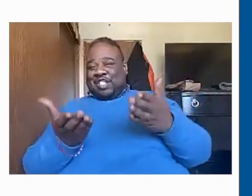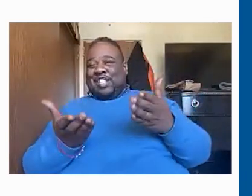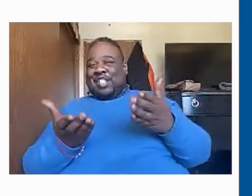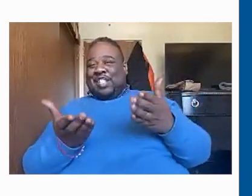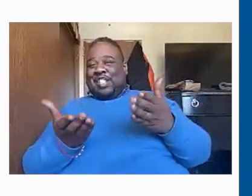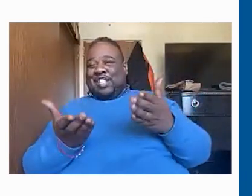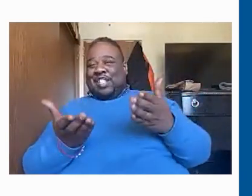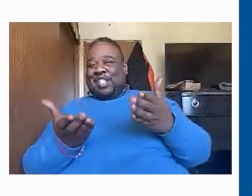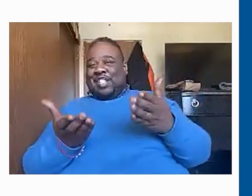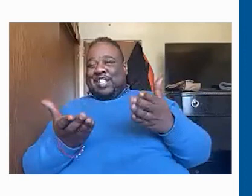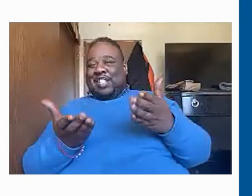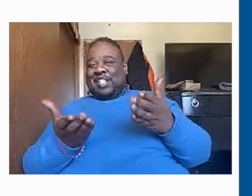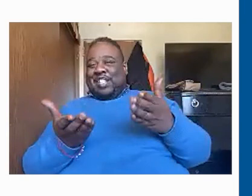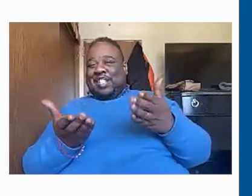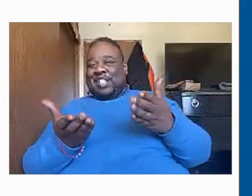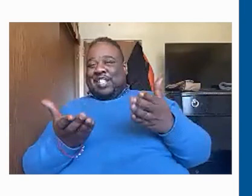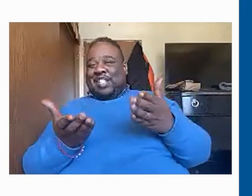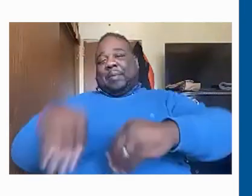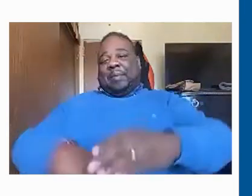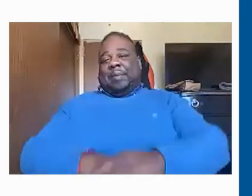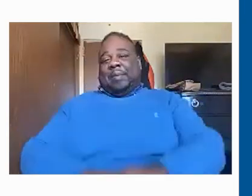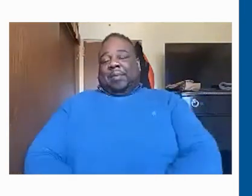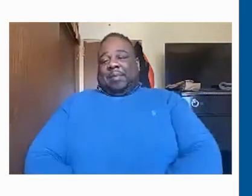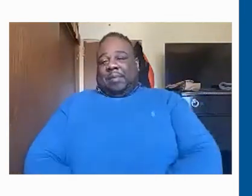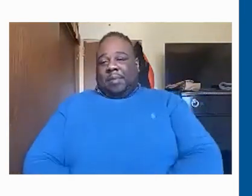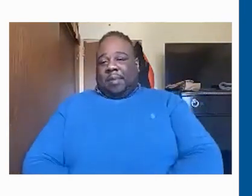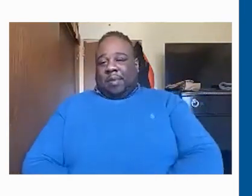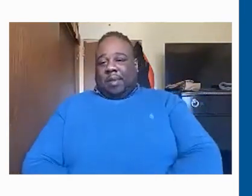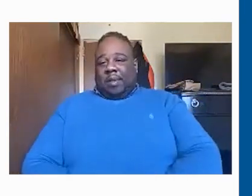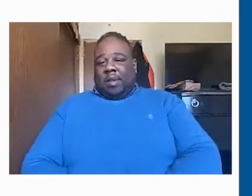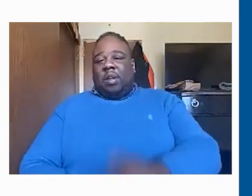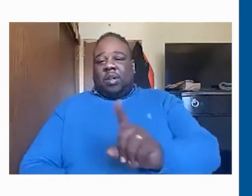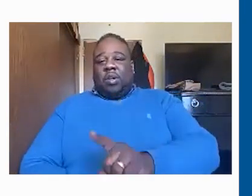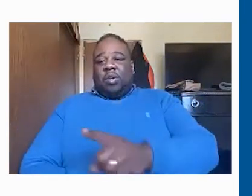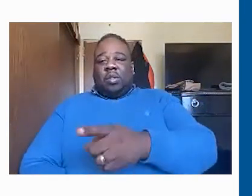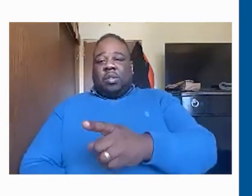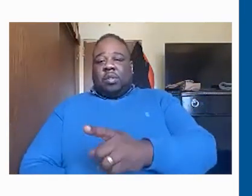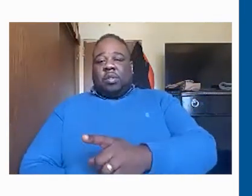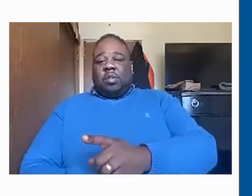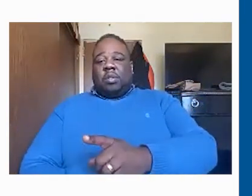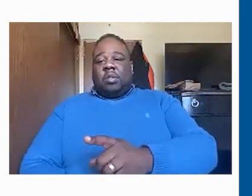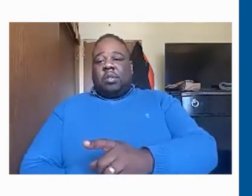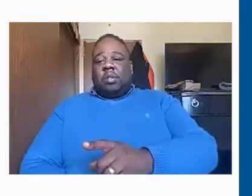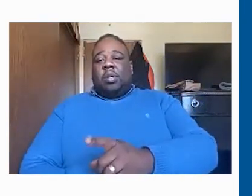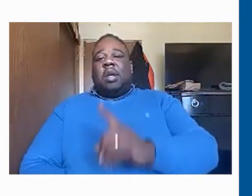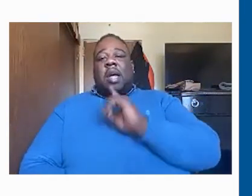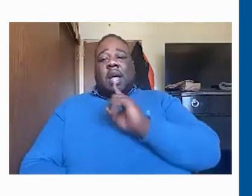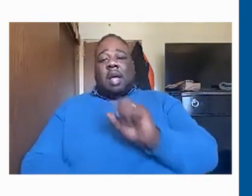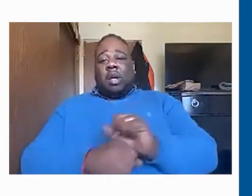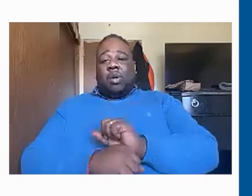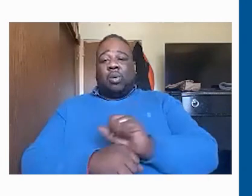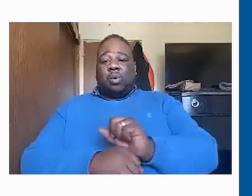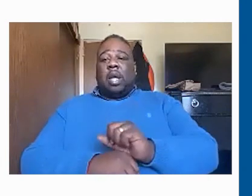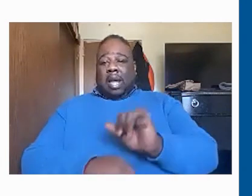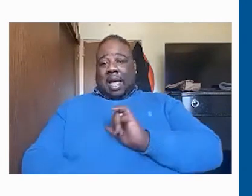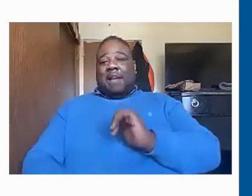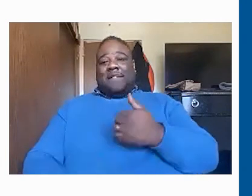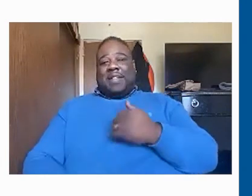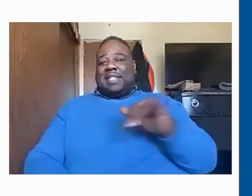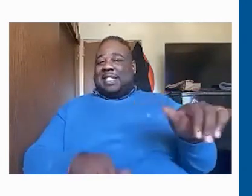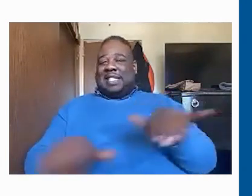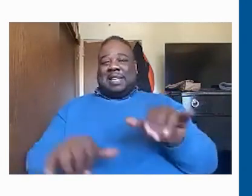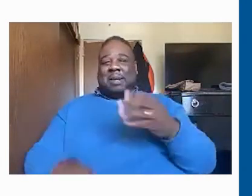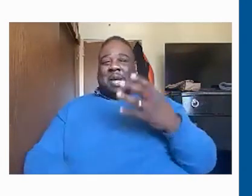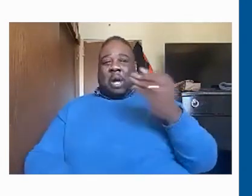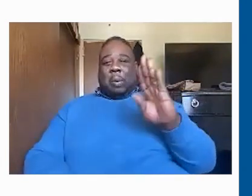just to cut it also, as far as like your go, and I have one of those go bags too. The state actually, I don't, obviously they're